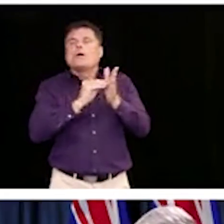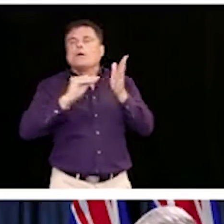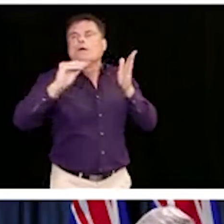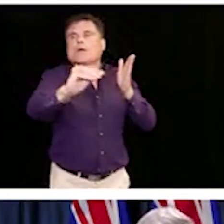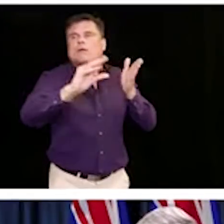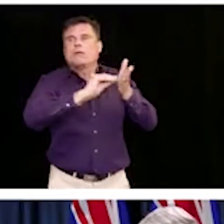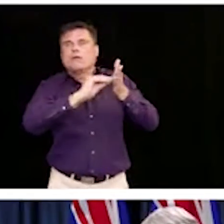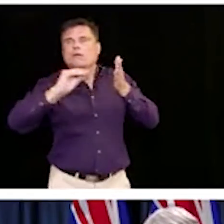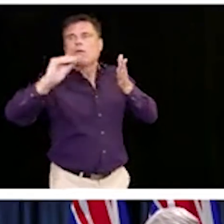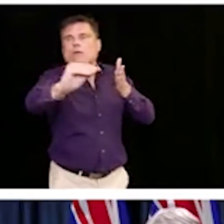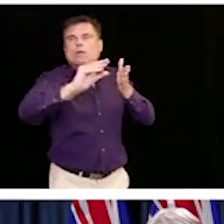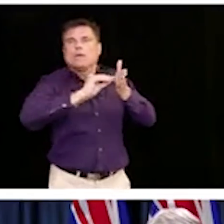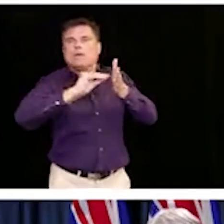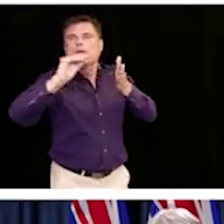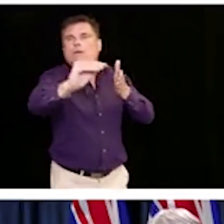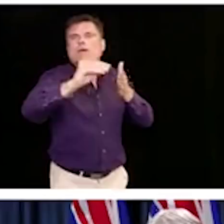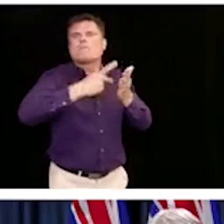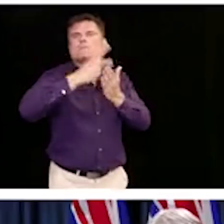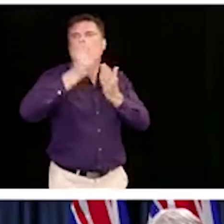expected to come back.